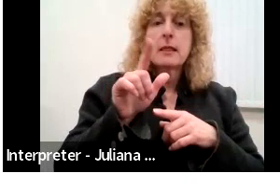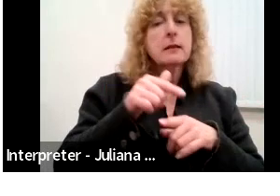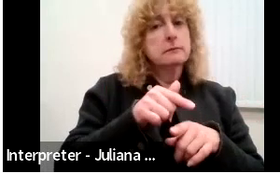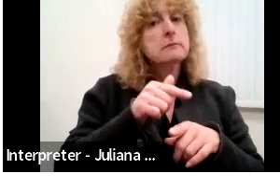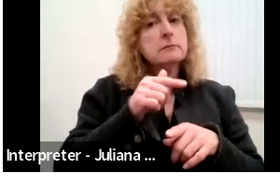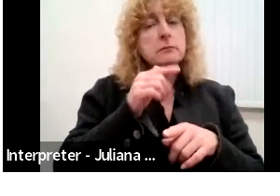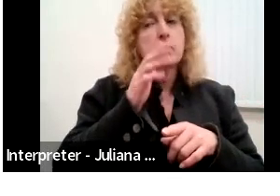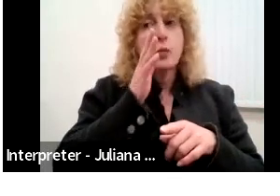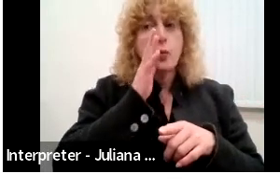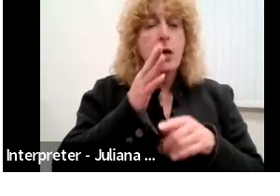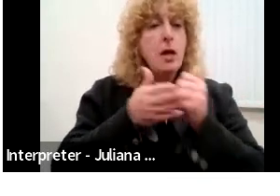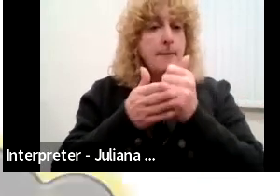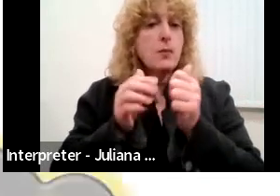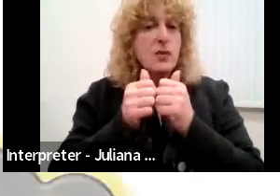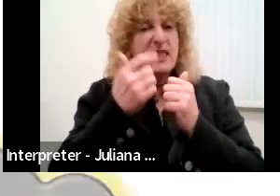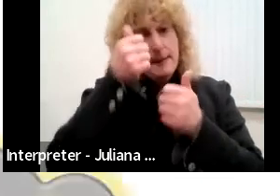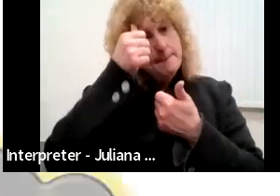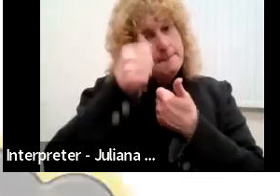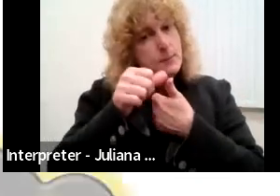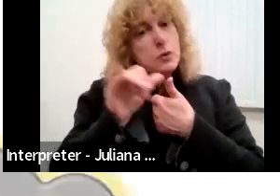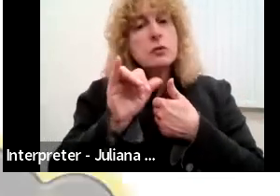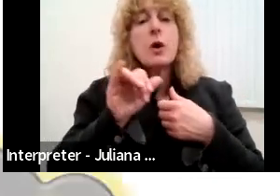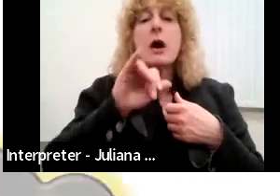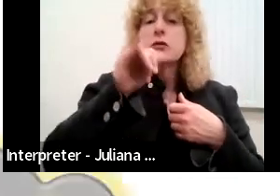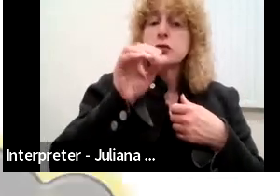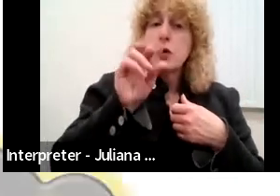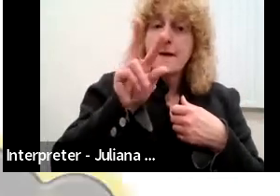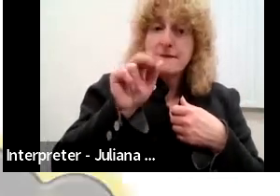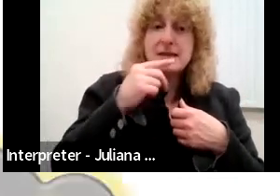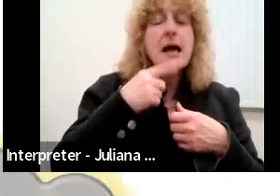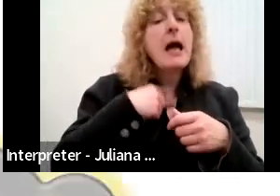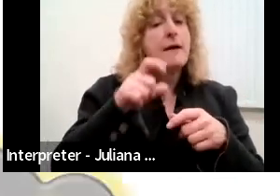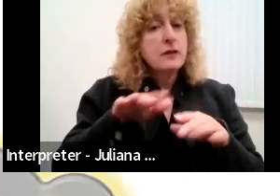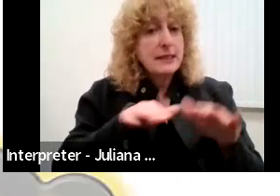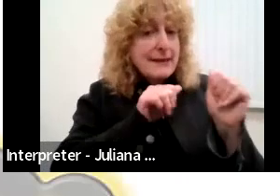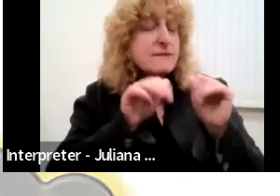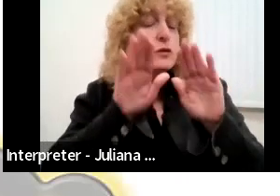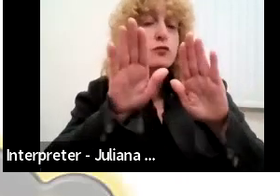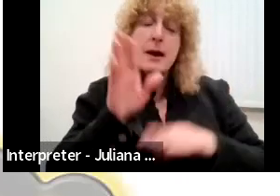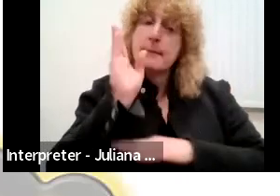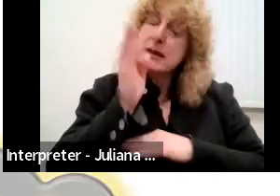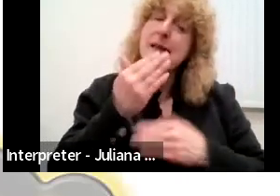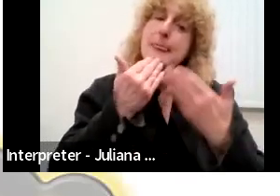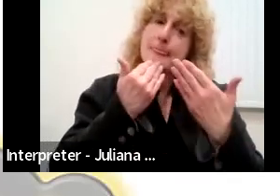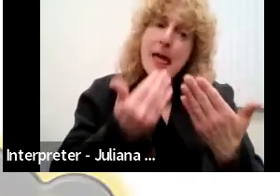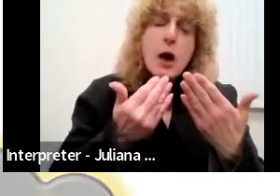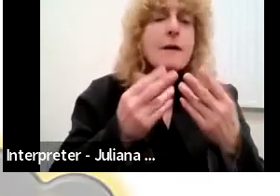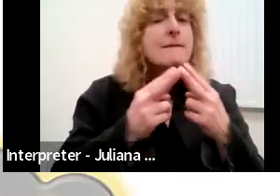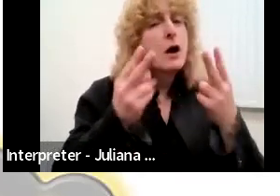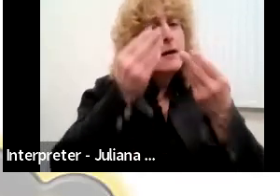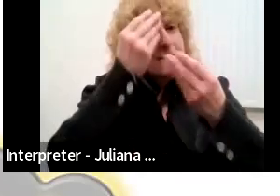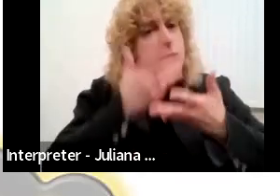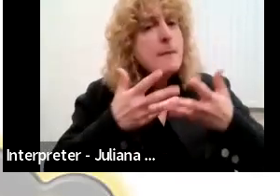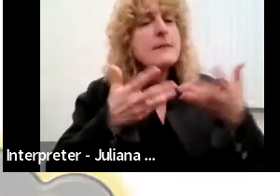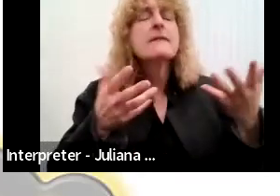memory. Javon also said, I have to leave. Great presentation. Thank you for this. Very informative and helpful. Thank